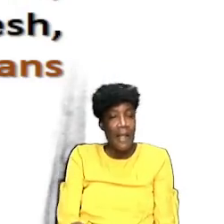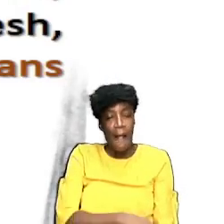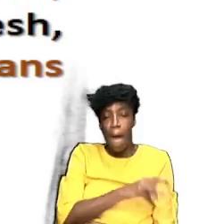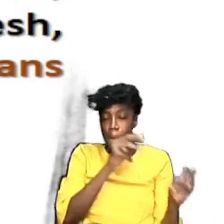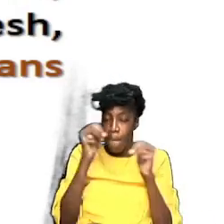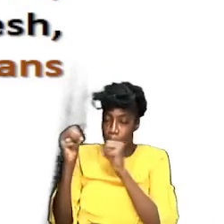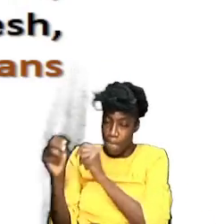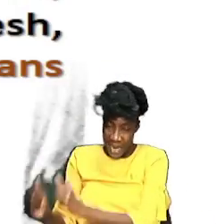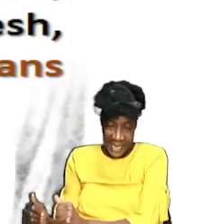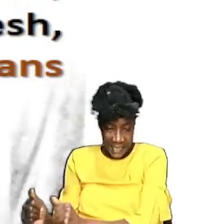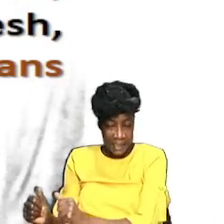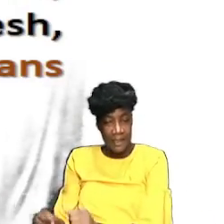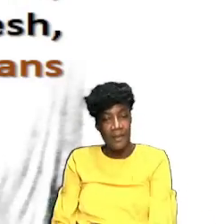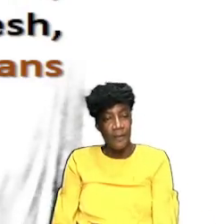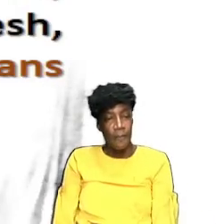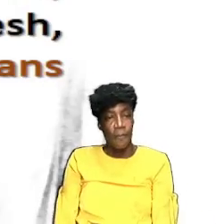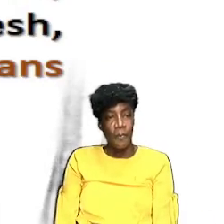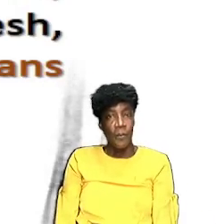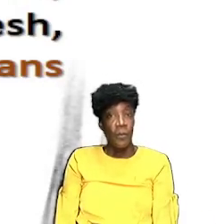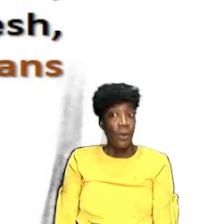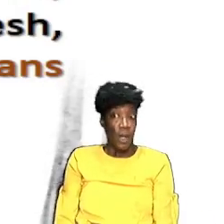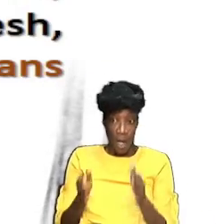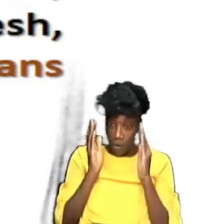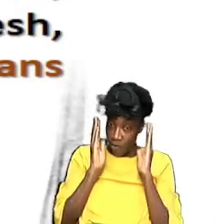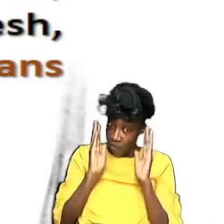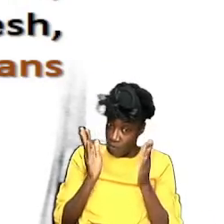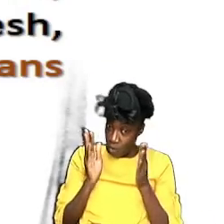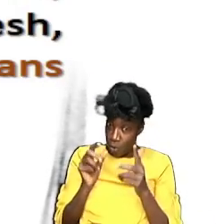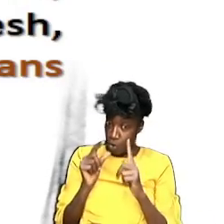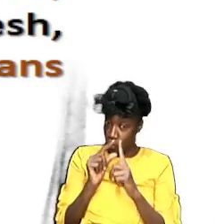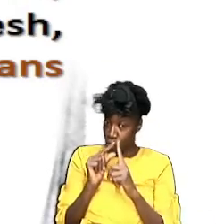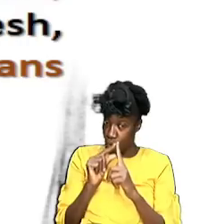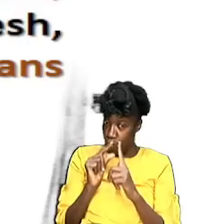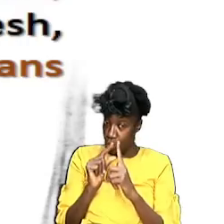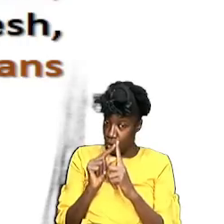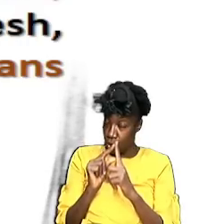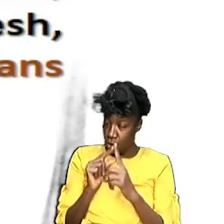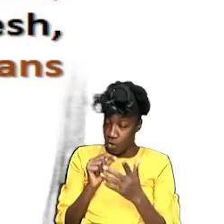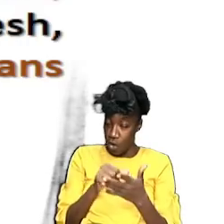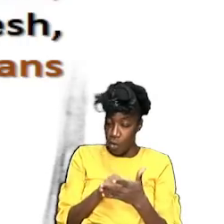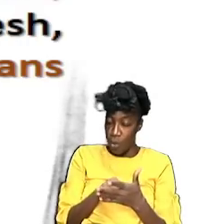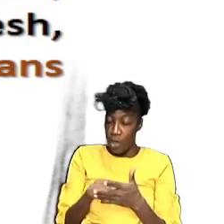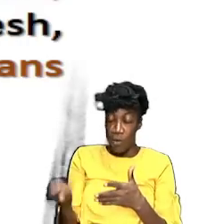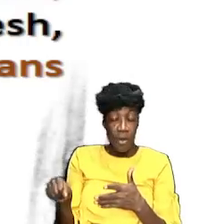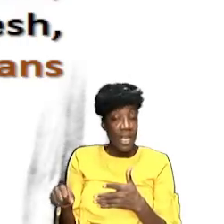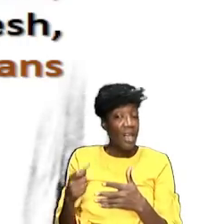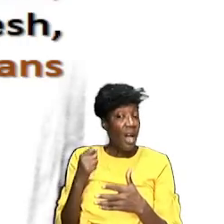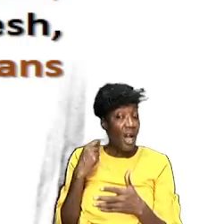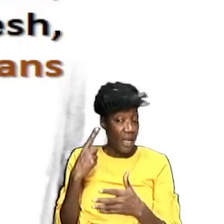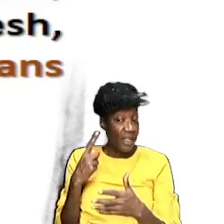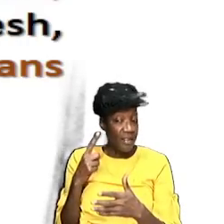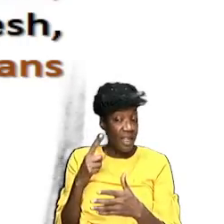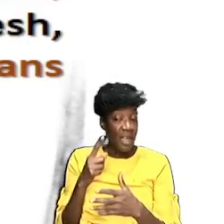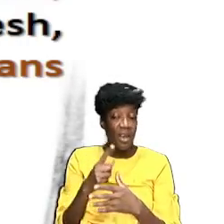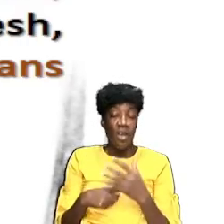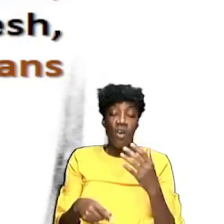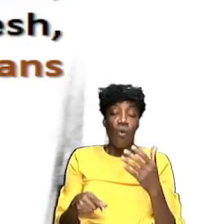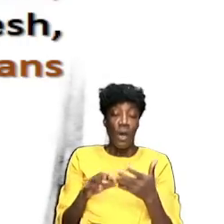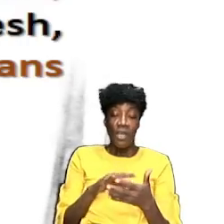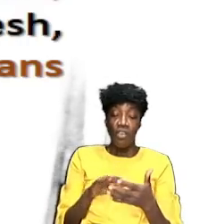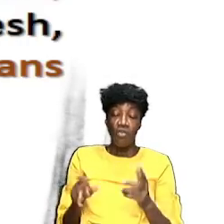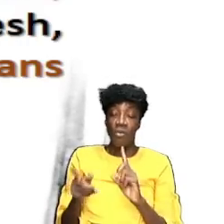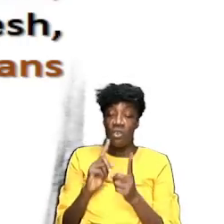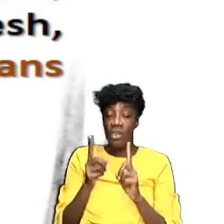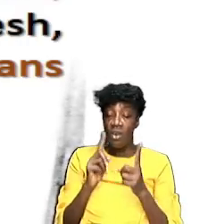have to pay attention to words when we read scripture so that we can get what the scripture is talking about. Be strong